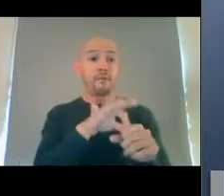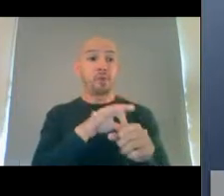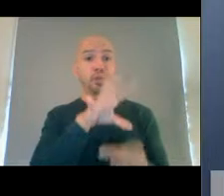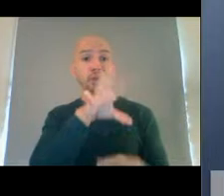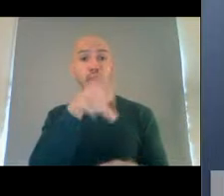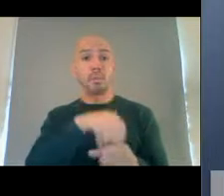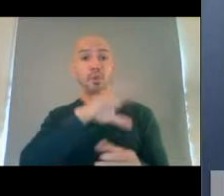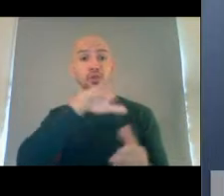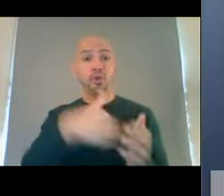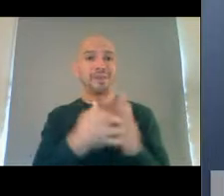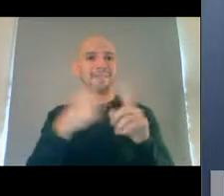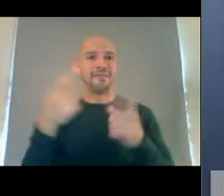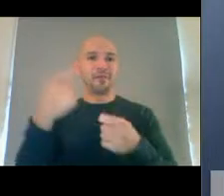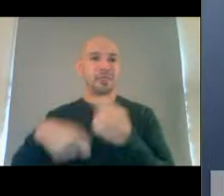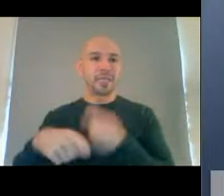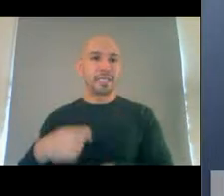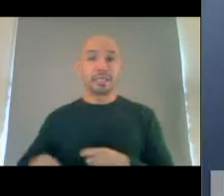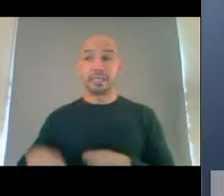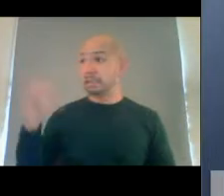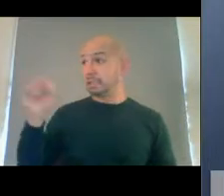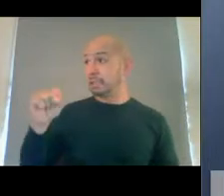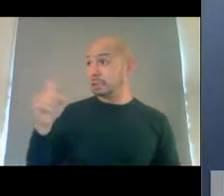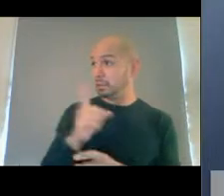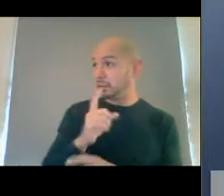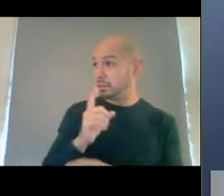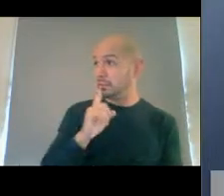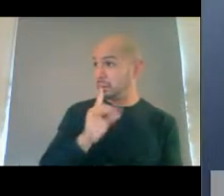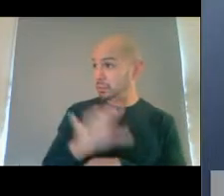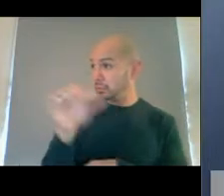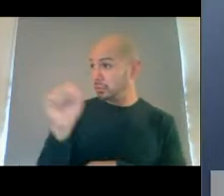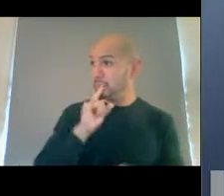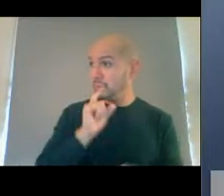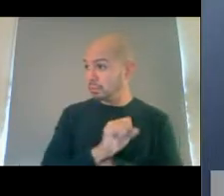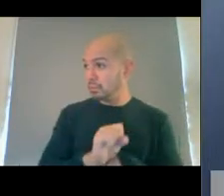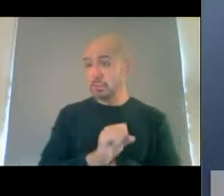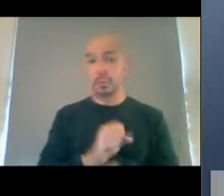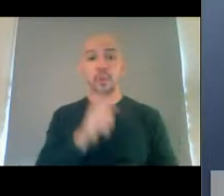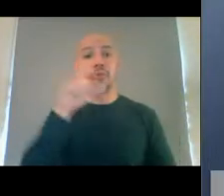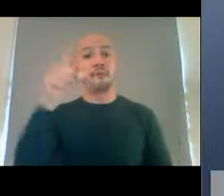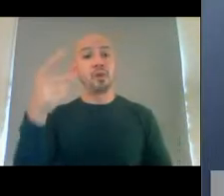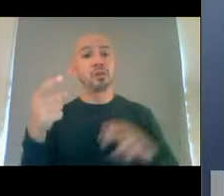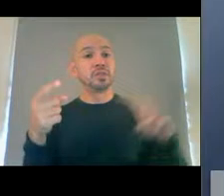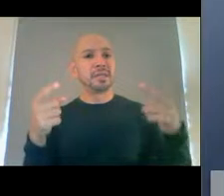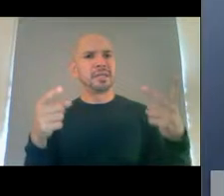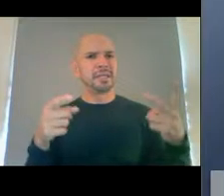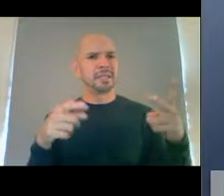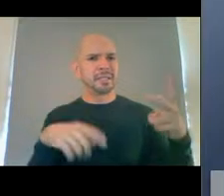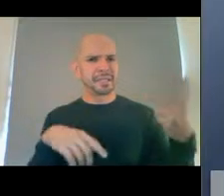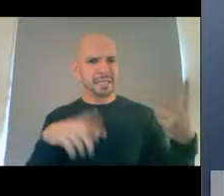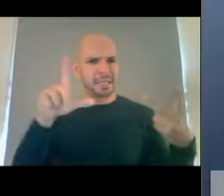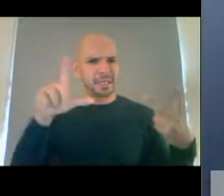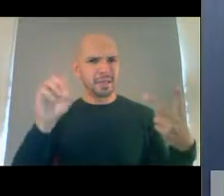changes yes it does okay thank you and did we have a second was it you commissioner liu